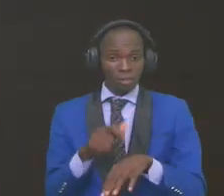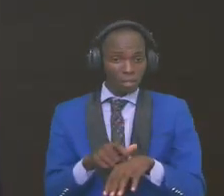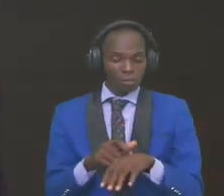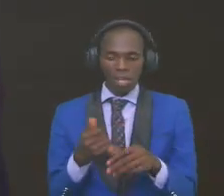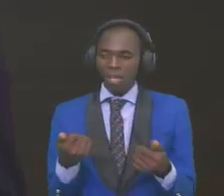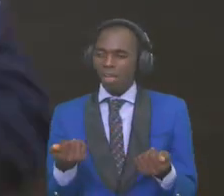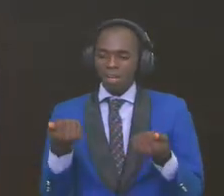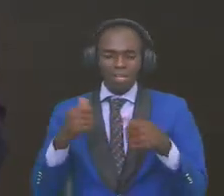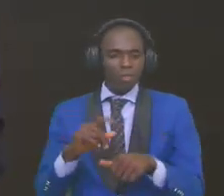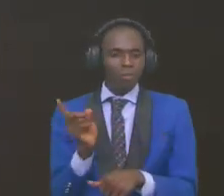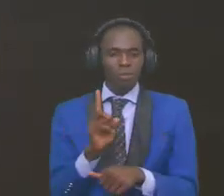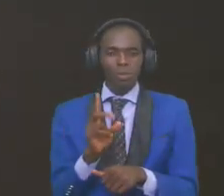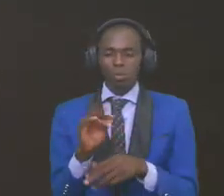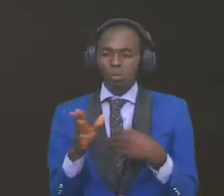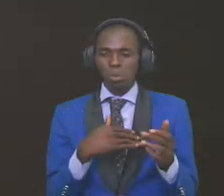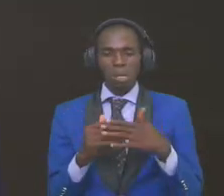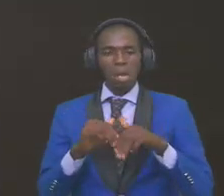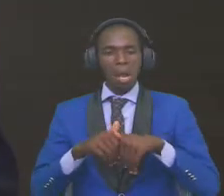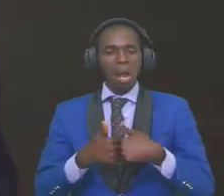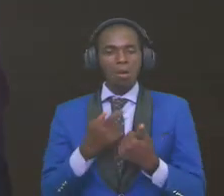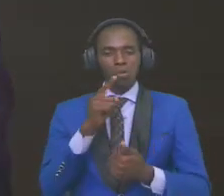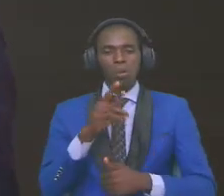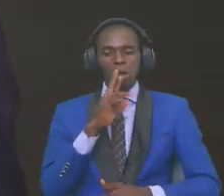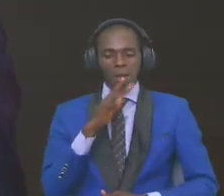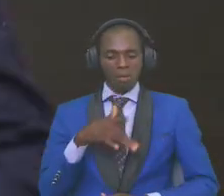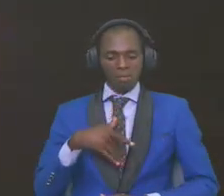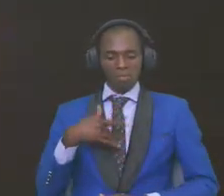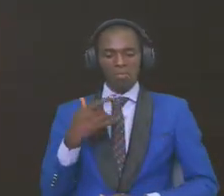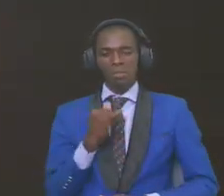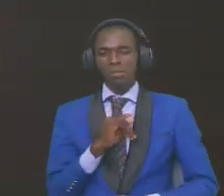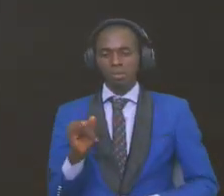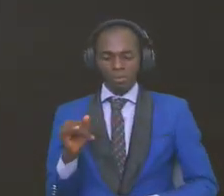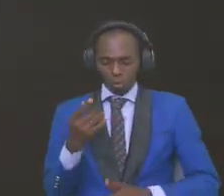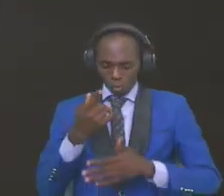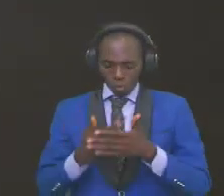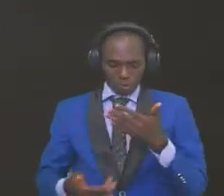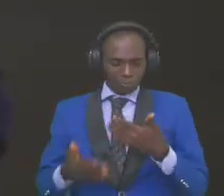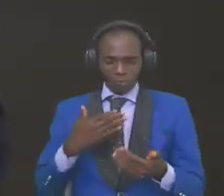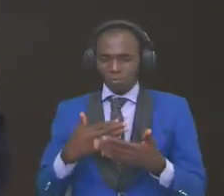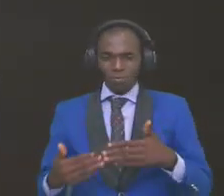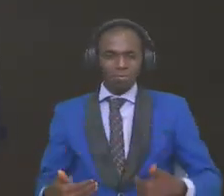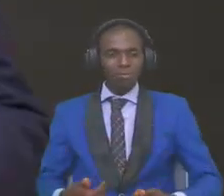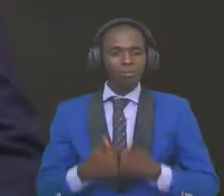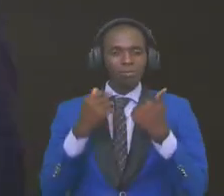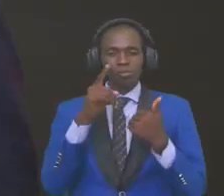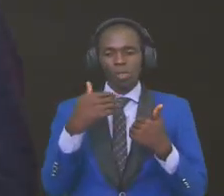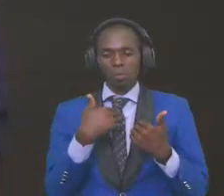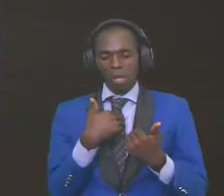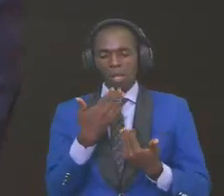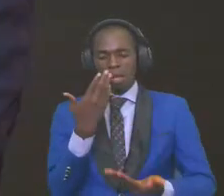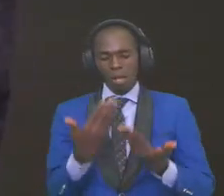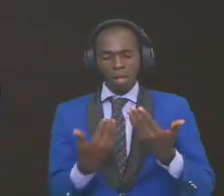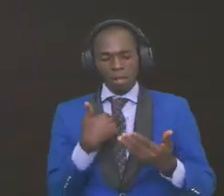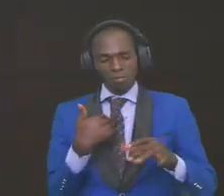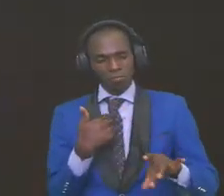feel, whatever you are personally going through, whatever challenges you might have discovered around